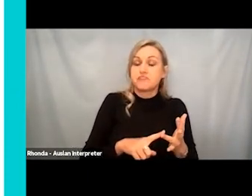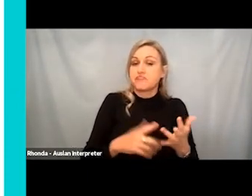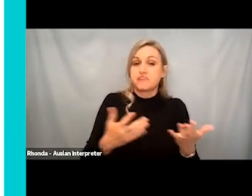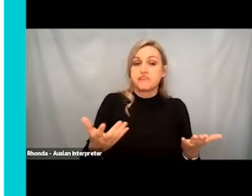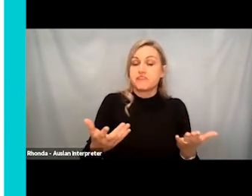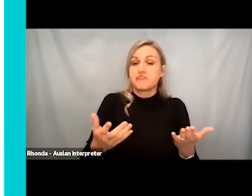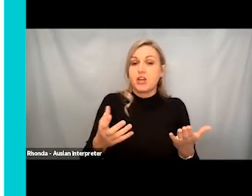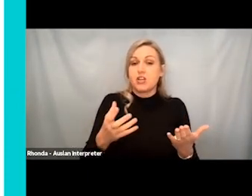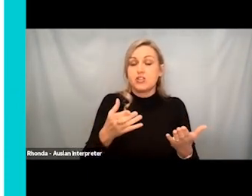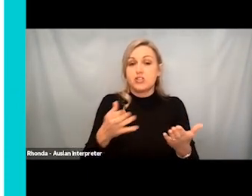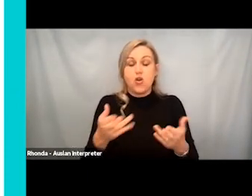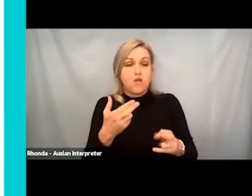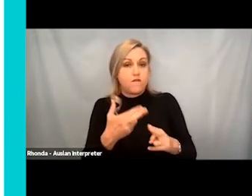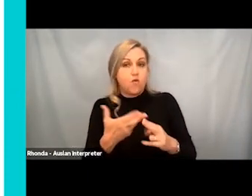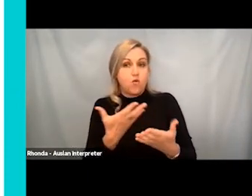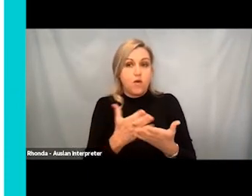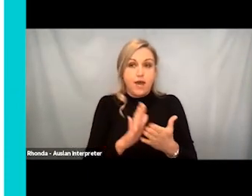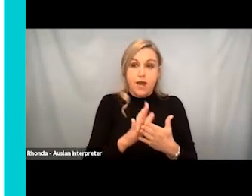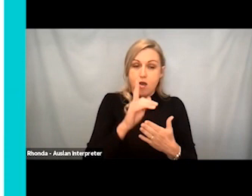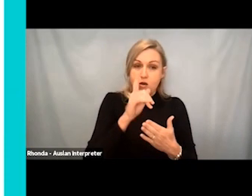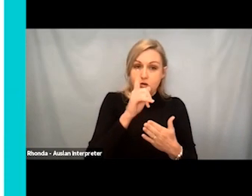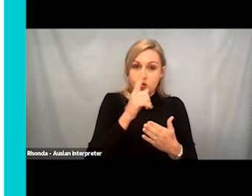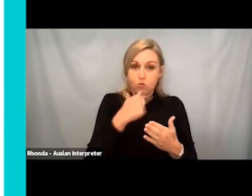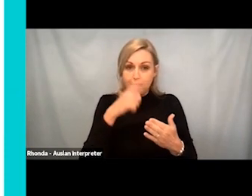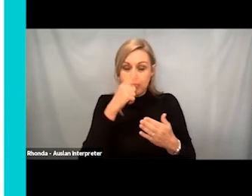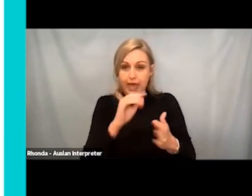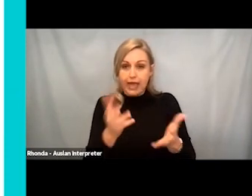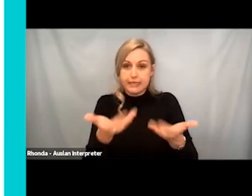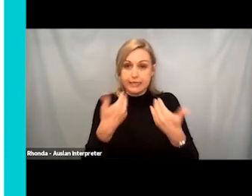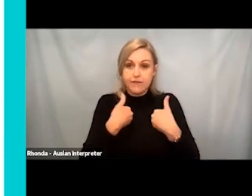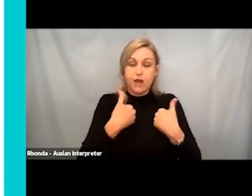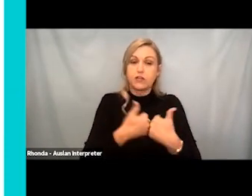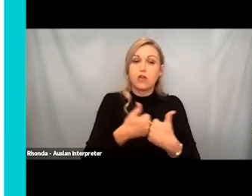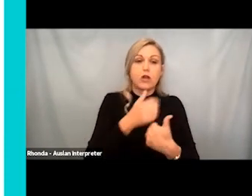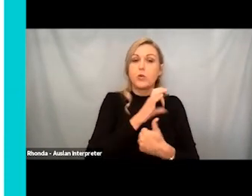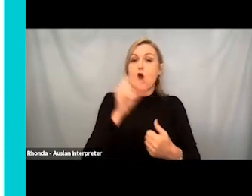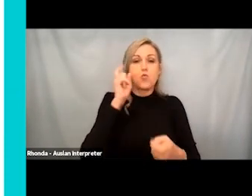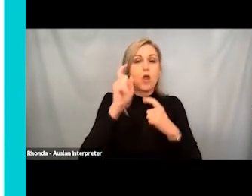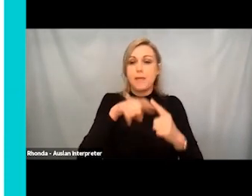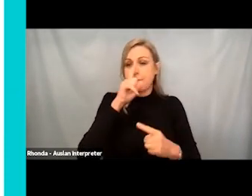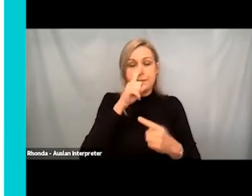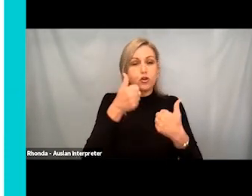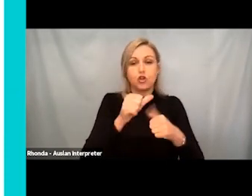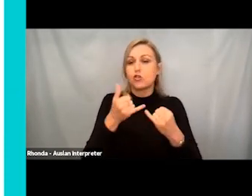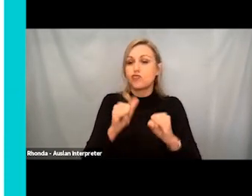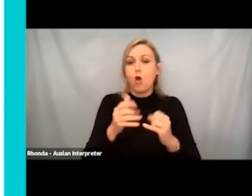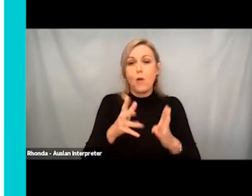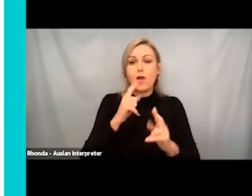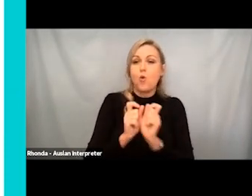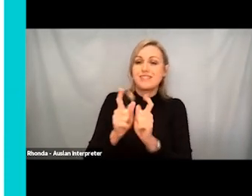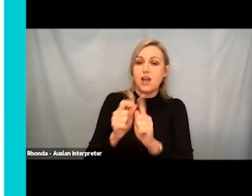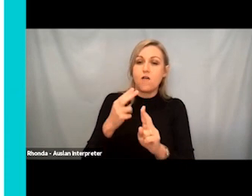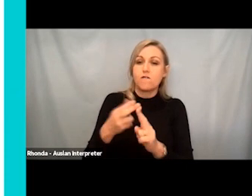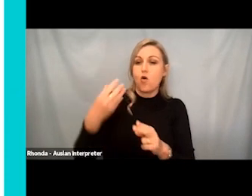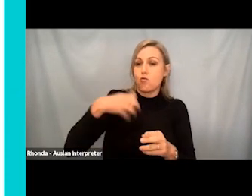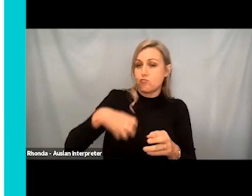the regulatory framework through which this drug is delivered has less concern about misuse or on-selling of the drug. It's a